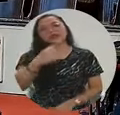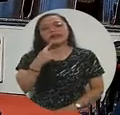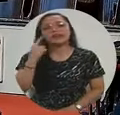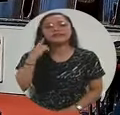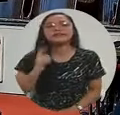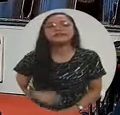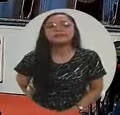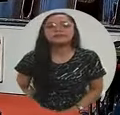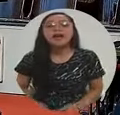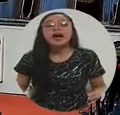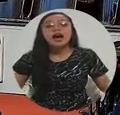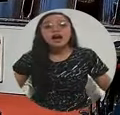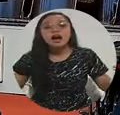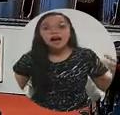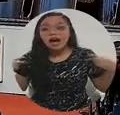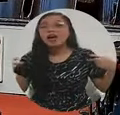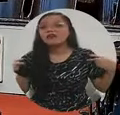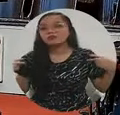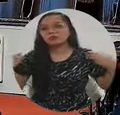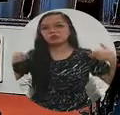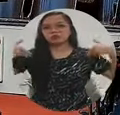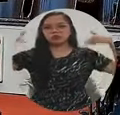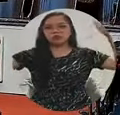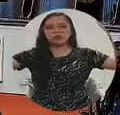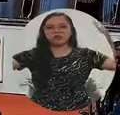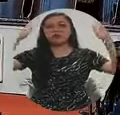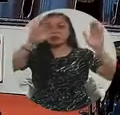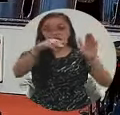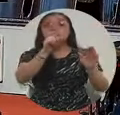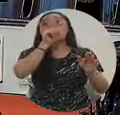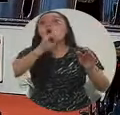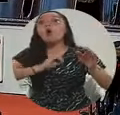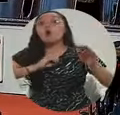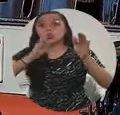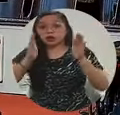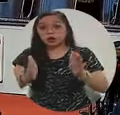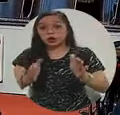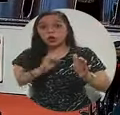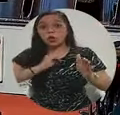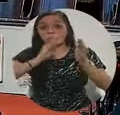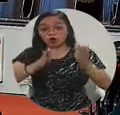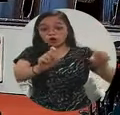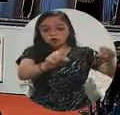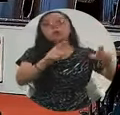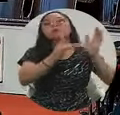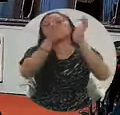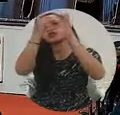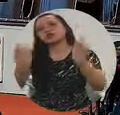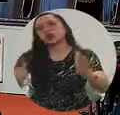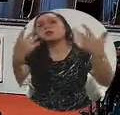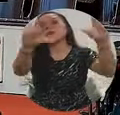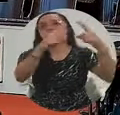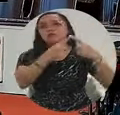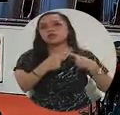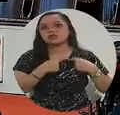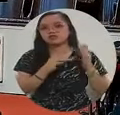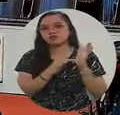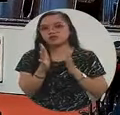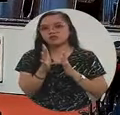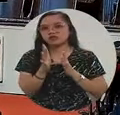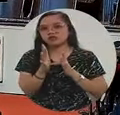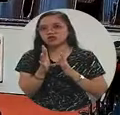Now remember this. Their commitment was like this. Lord, they're Christians. I reviewed their salvation and I talked to them